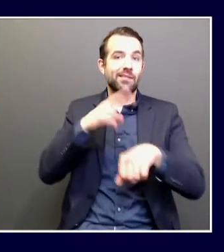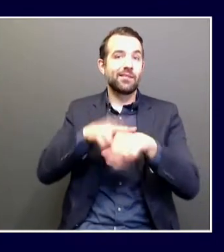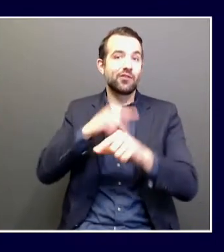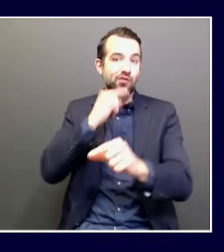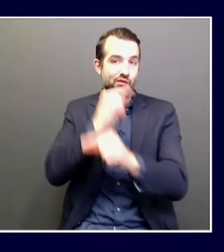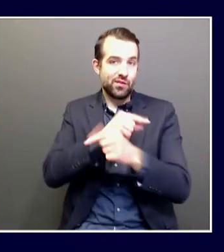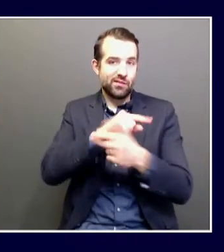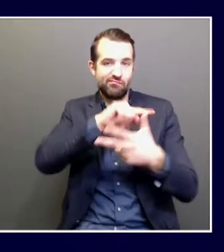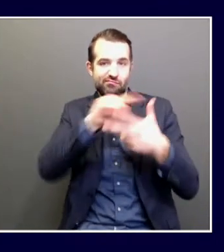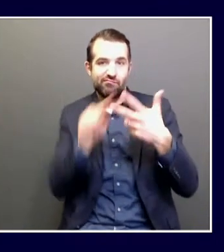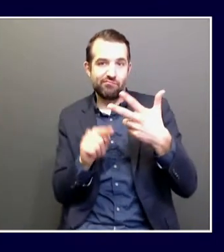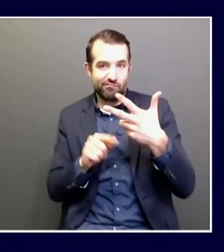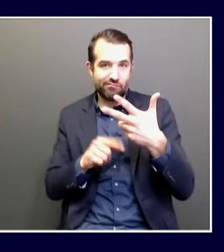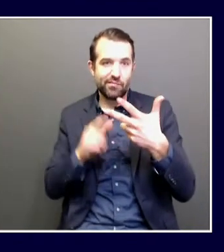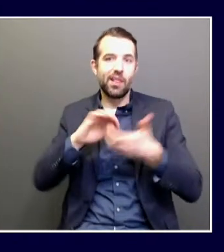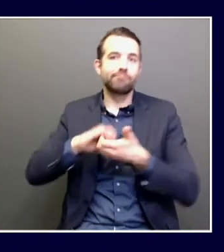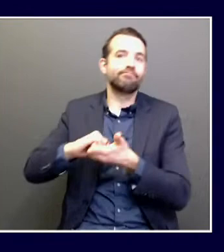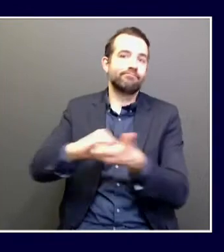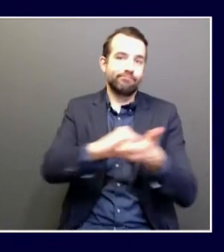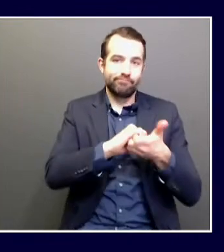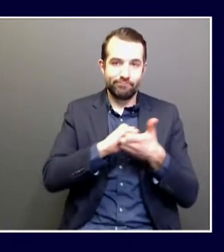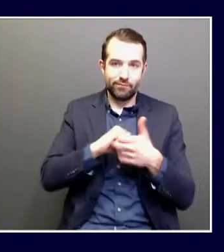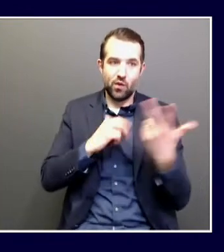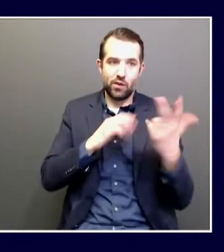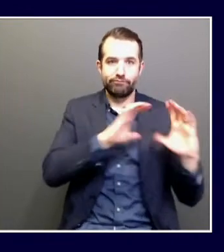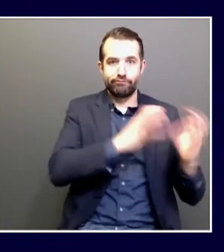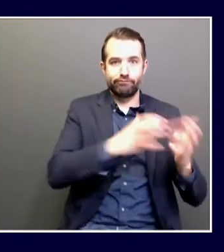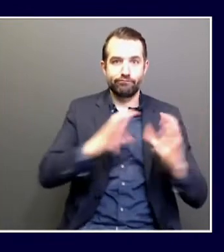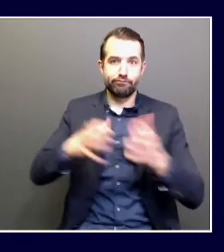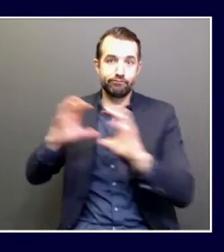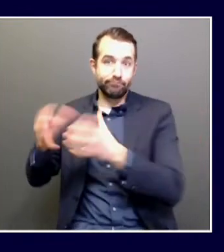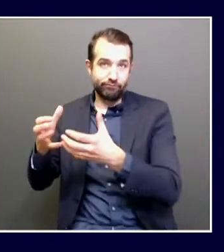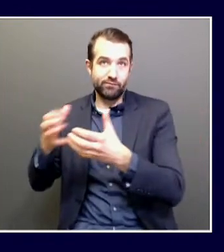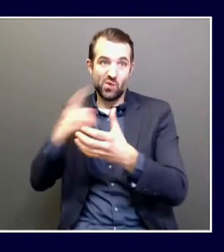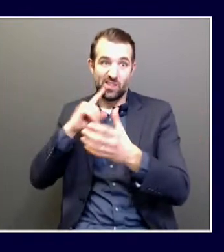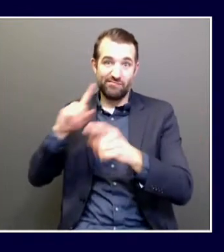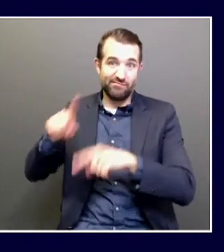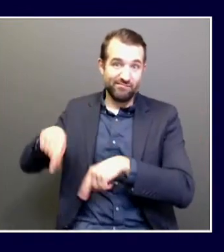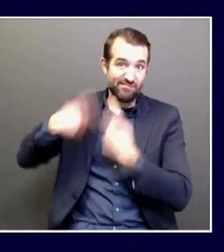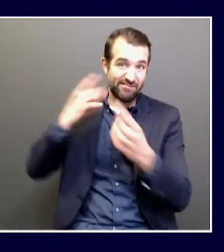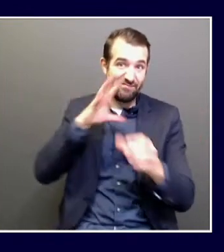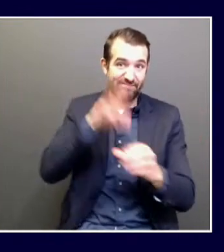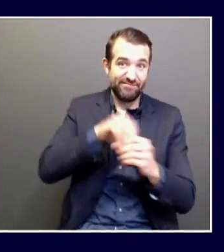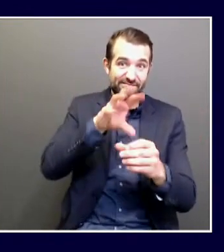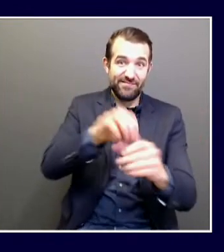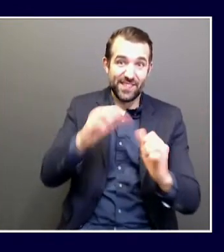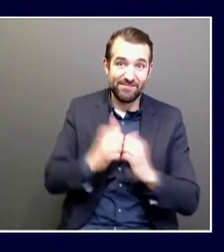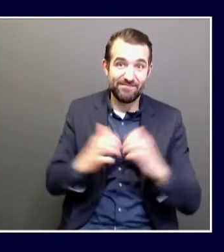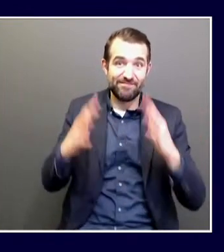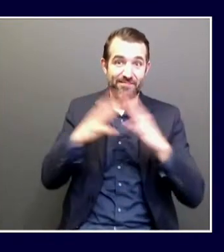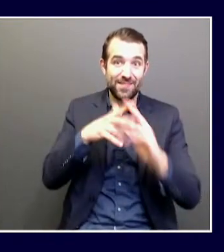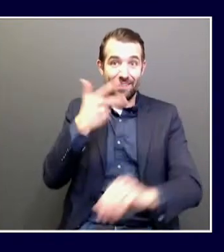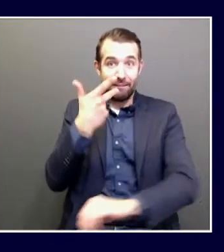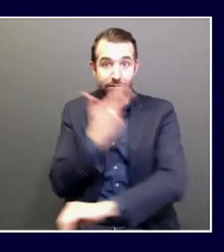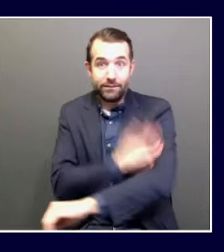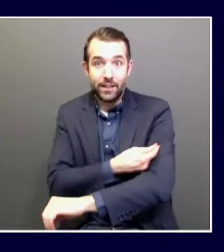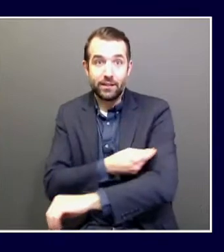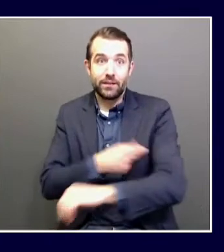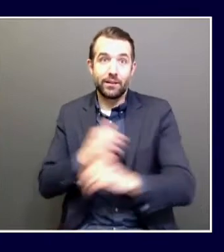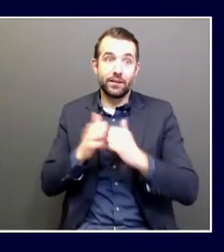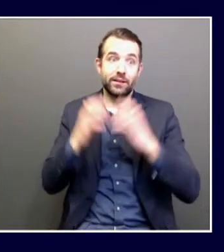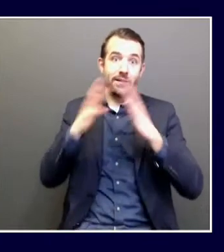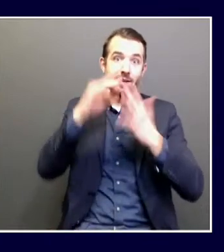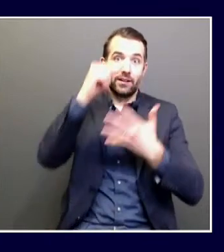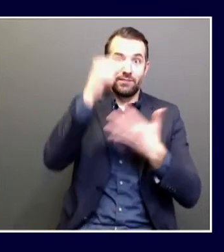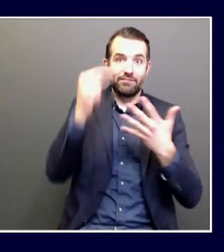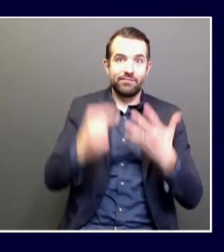these groups, our groups, have had with vaccination clinics that have been ongoing at the Armory for more than a month. More